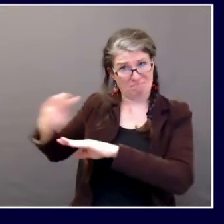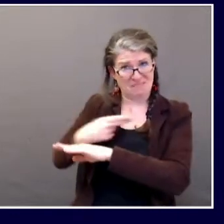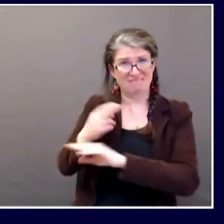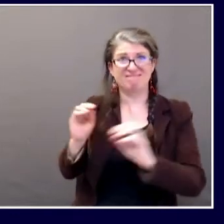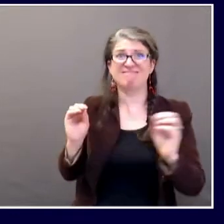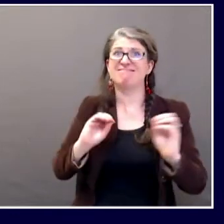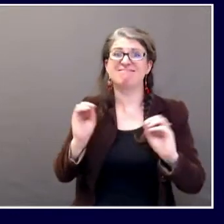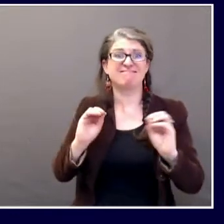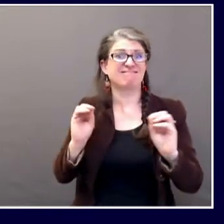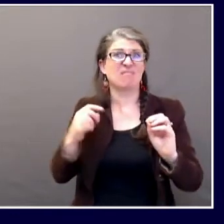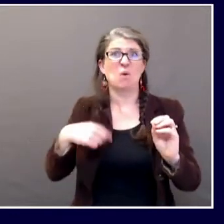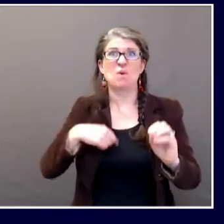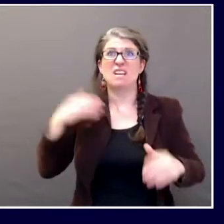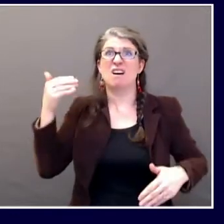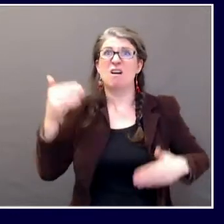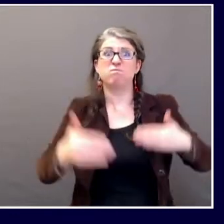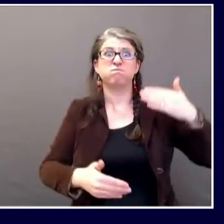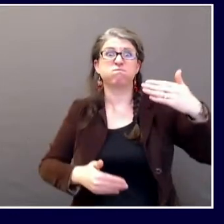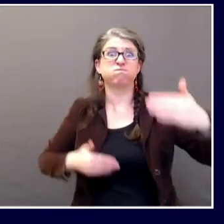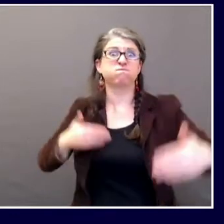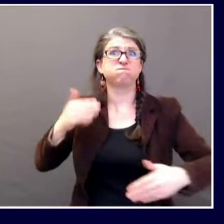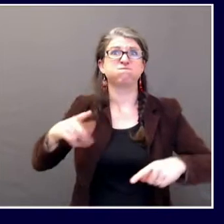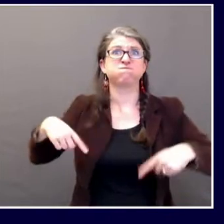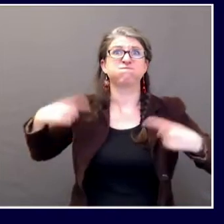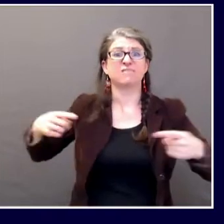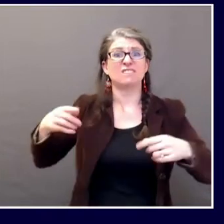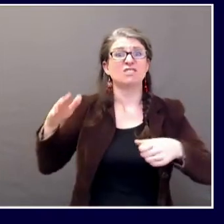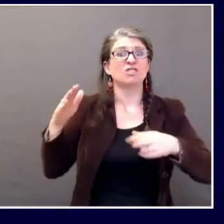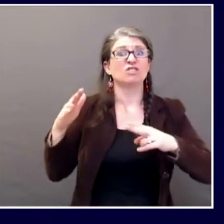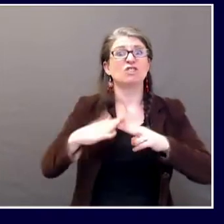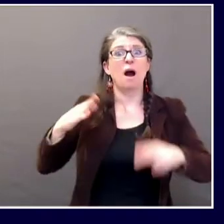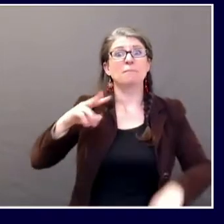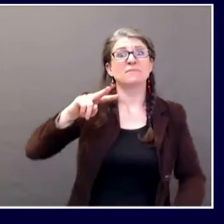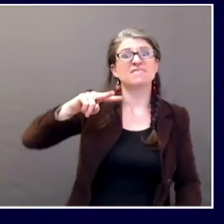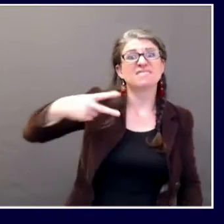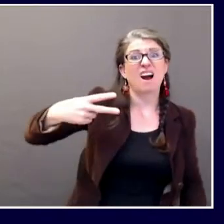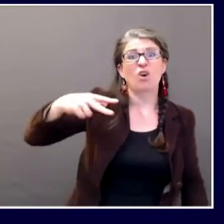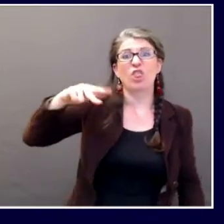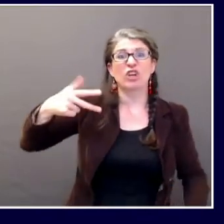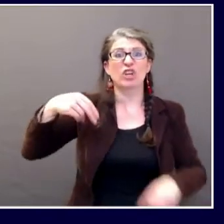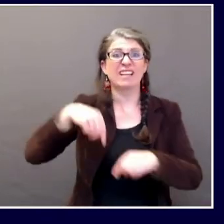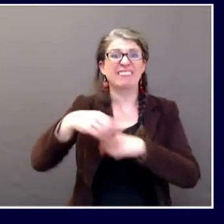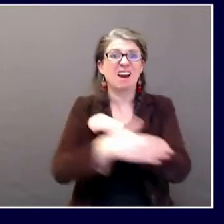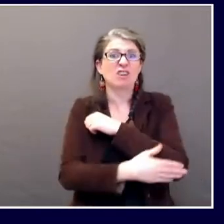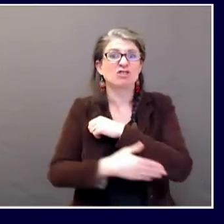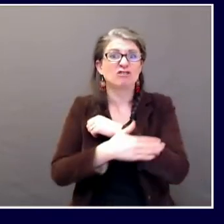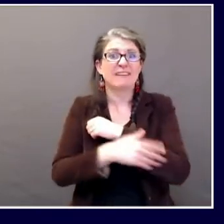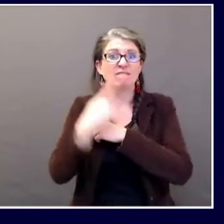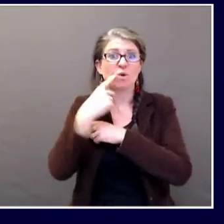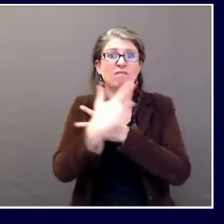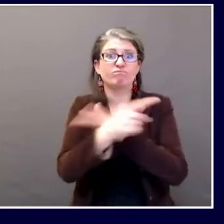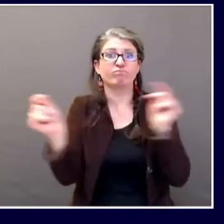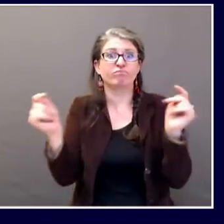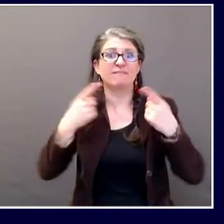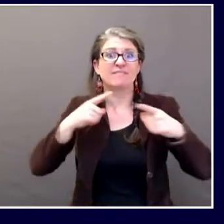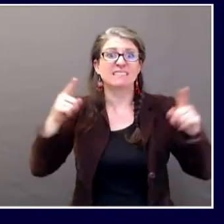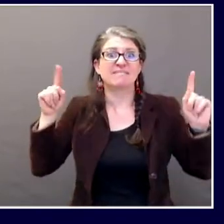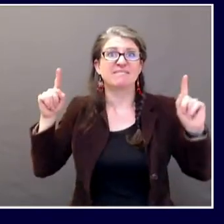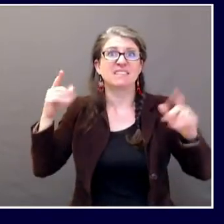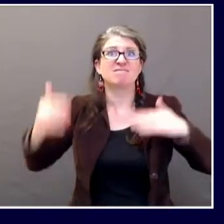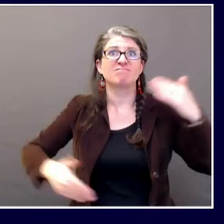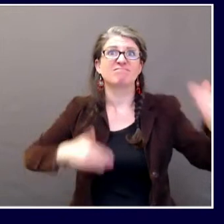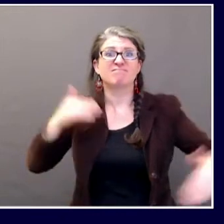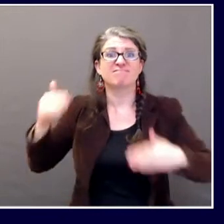states in terms of getting shots into arms, in terms of utilizing our supply, and in terms of getting second doses delivered on